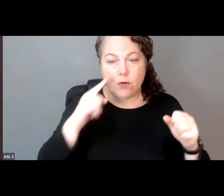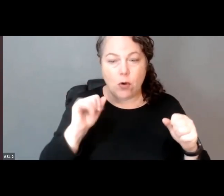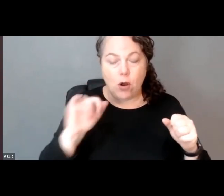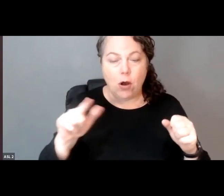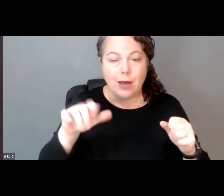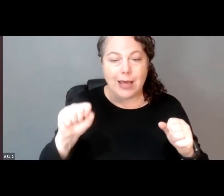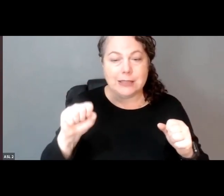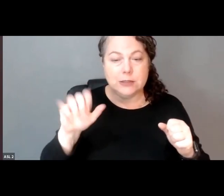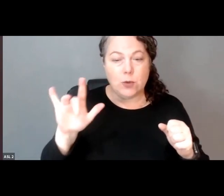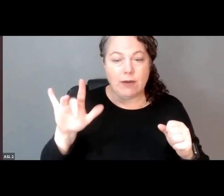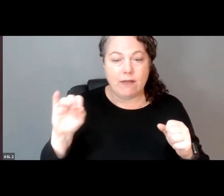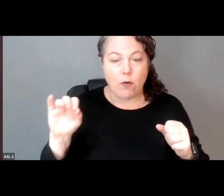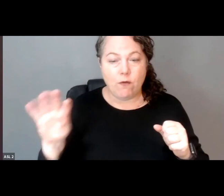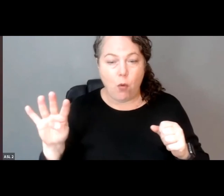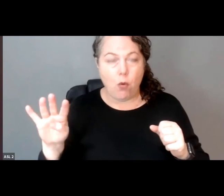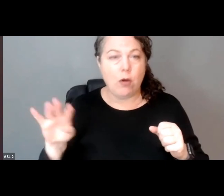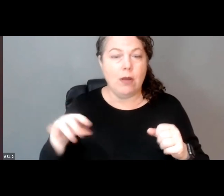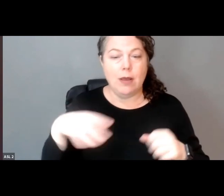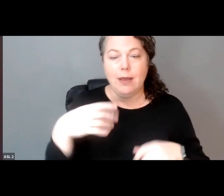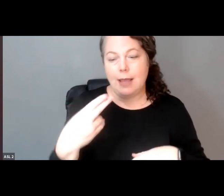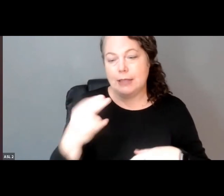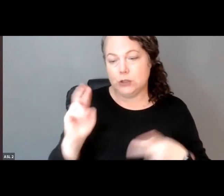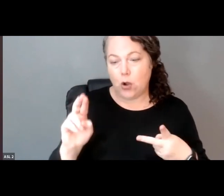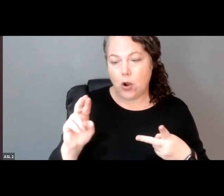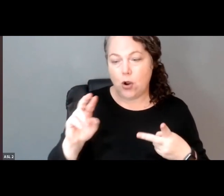S2504, and H.R.